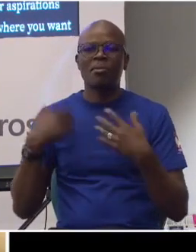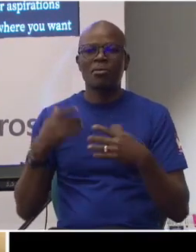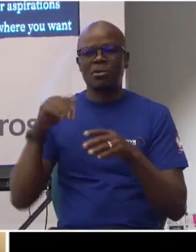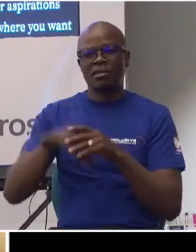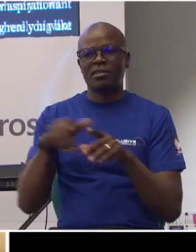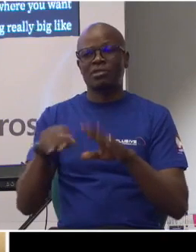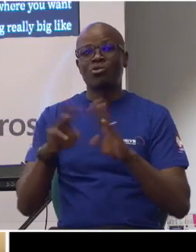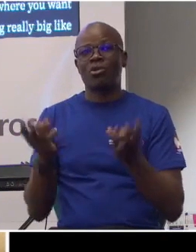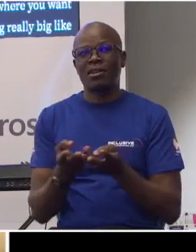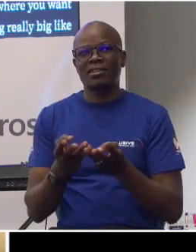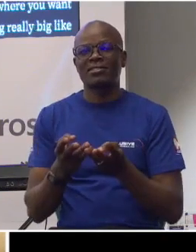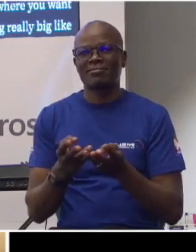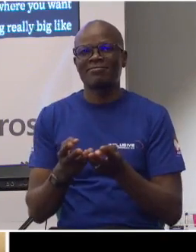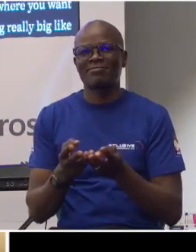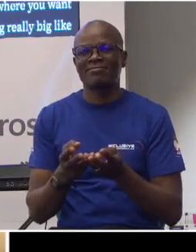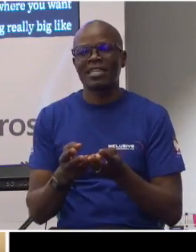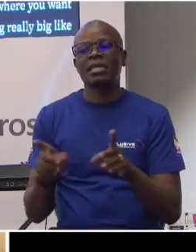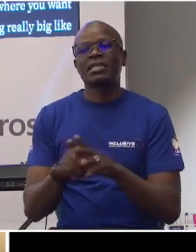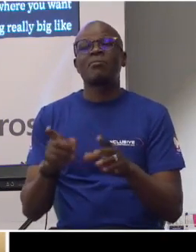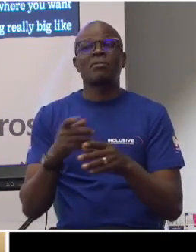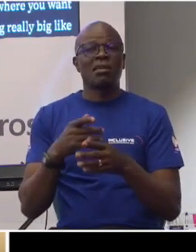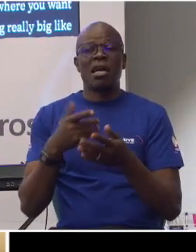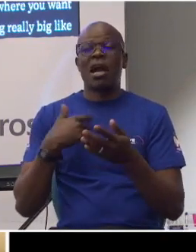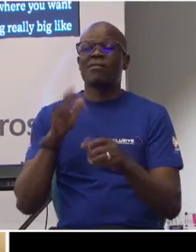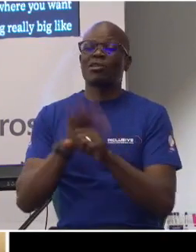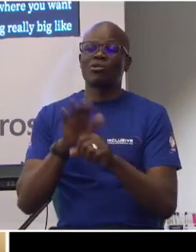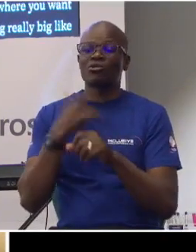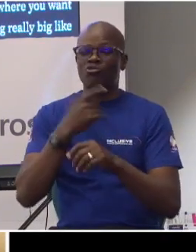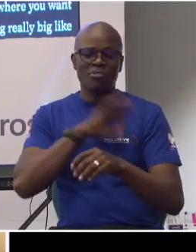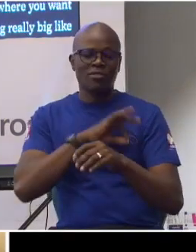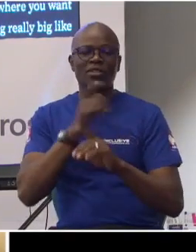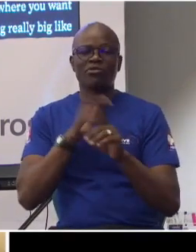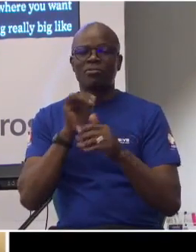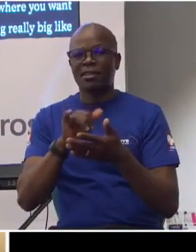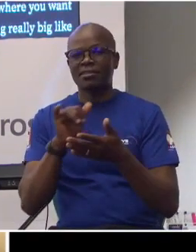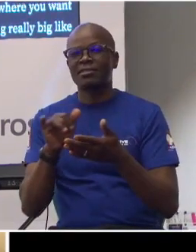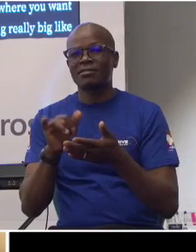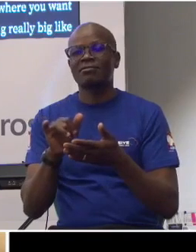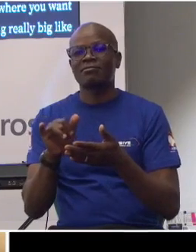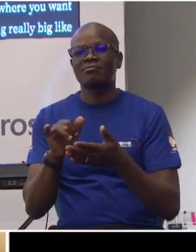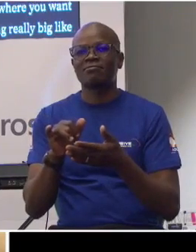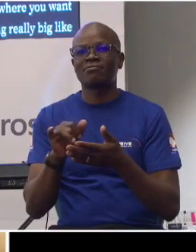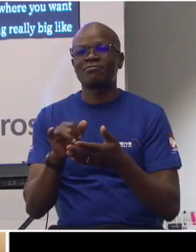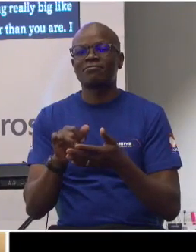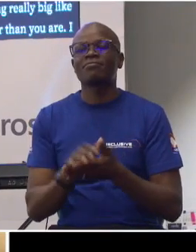are. I have certainly benefited from that life lesson over the past 50 years, and I hope you will too.